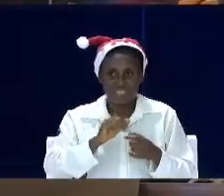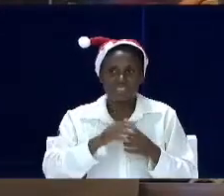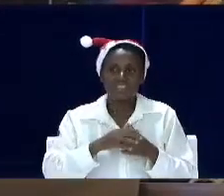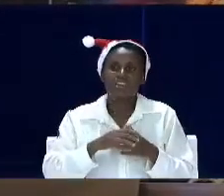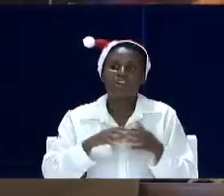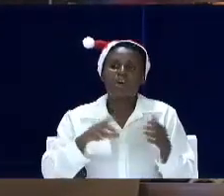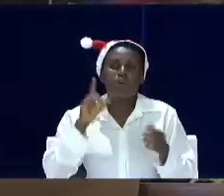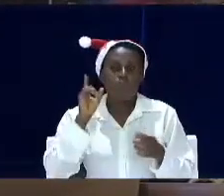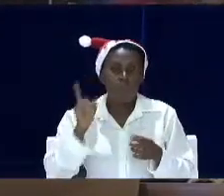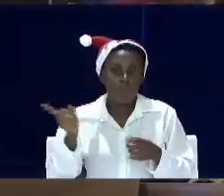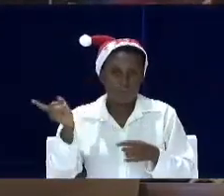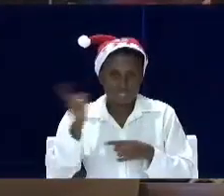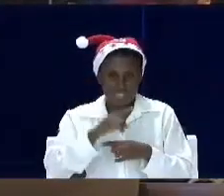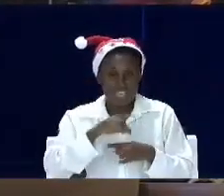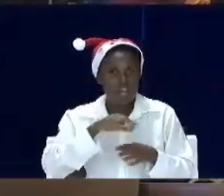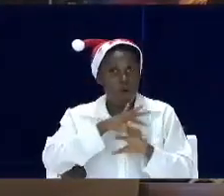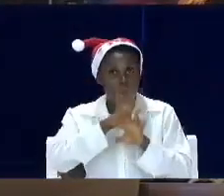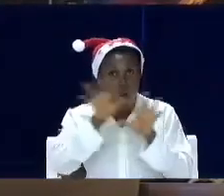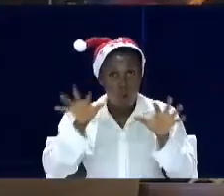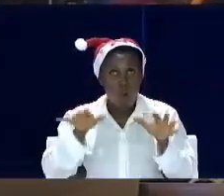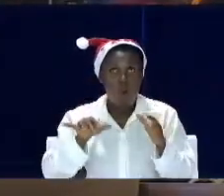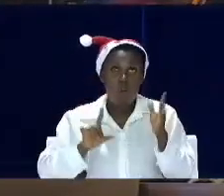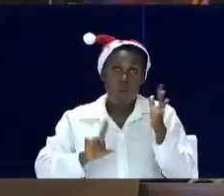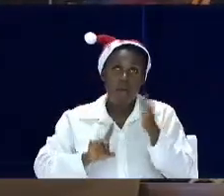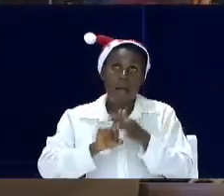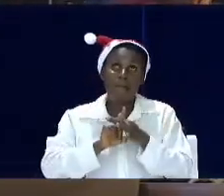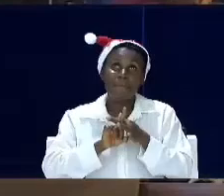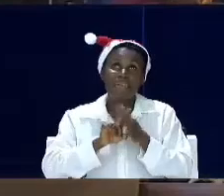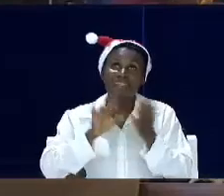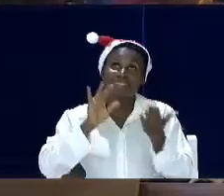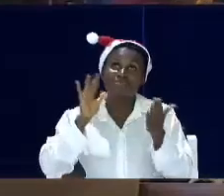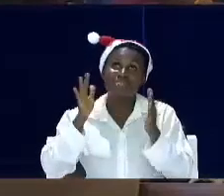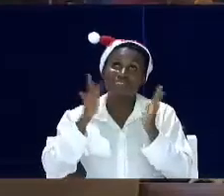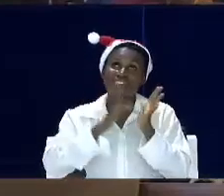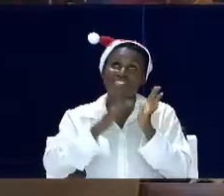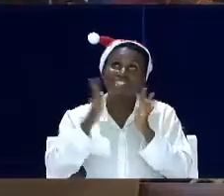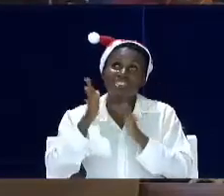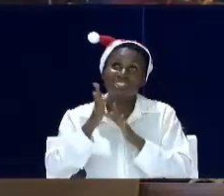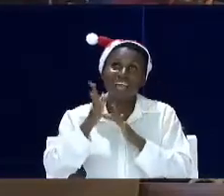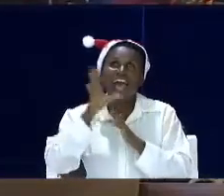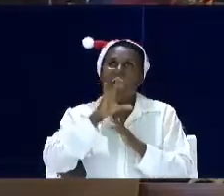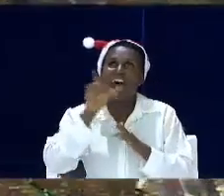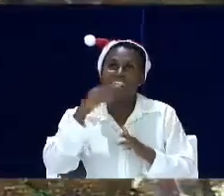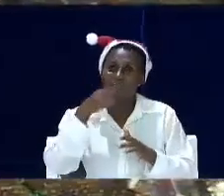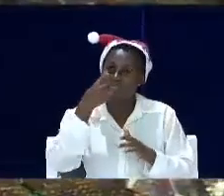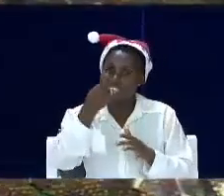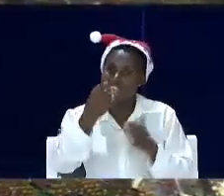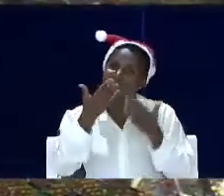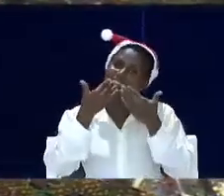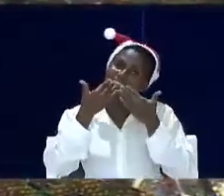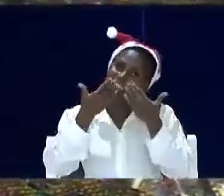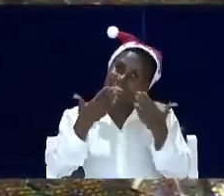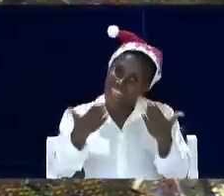One day we shall appear before Jesus and he will say thank you to you.